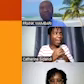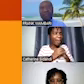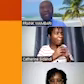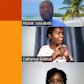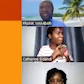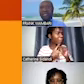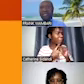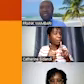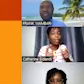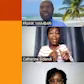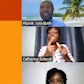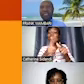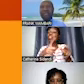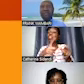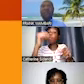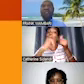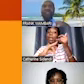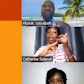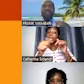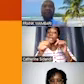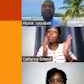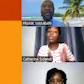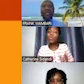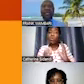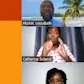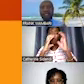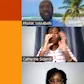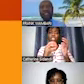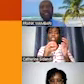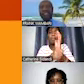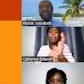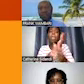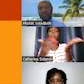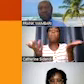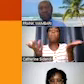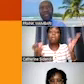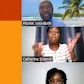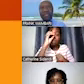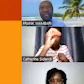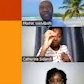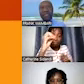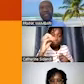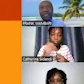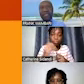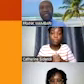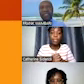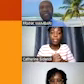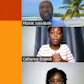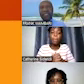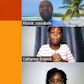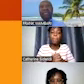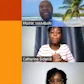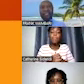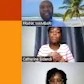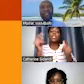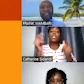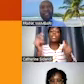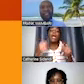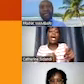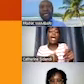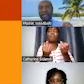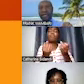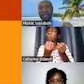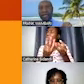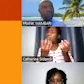was it. There was no communication as to why she decided to do that way. There are so many cases that I've done a lot